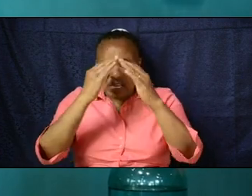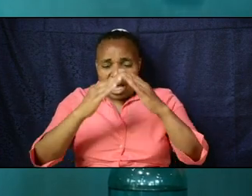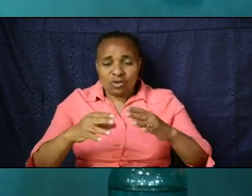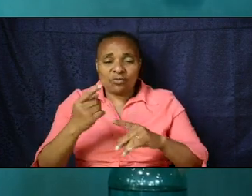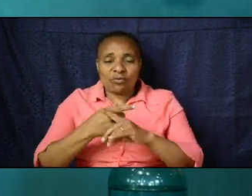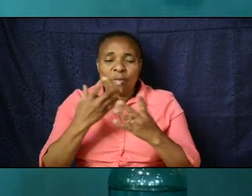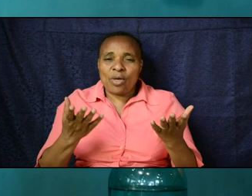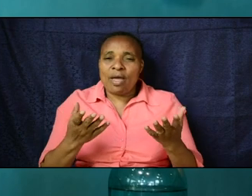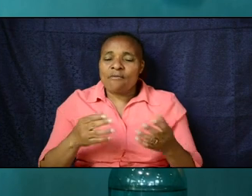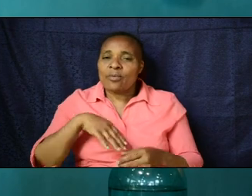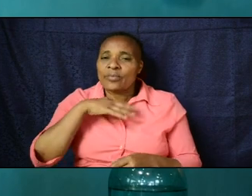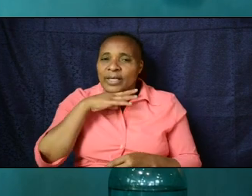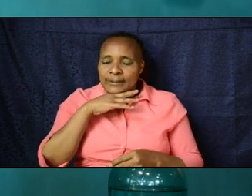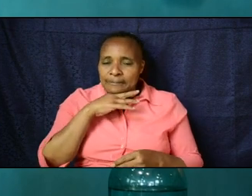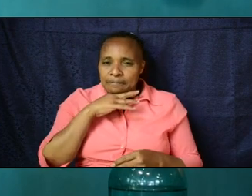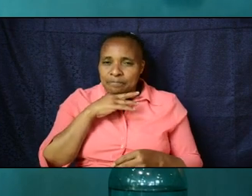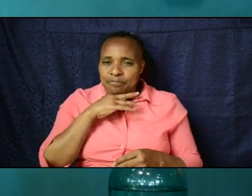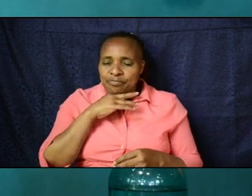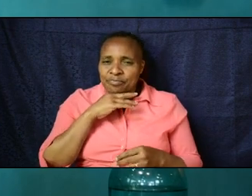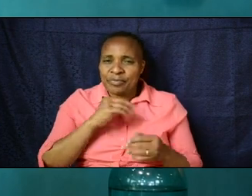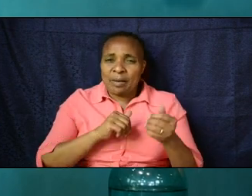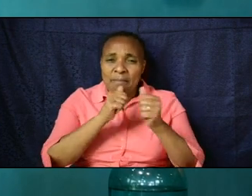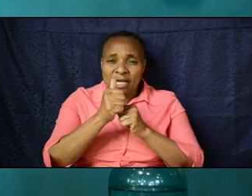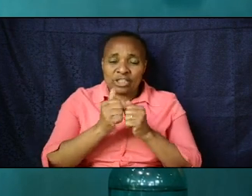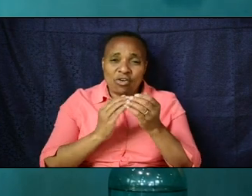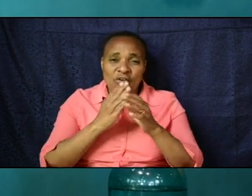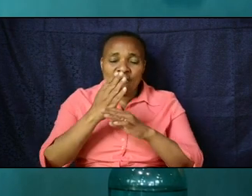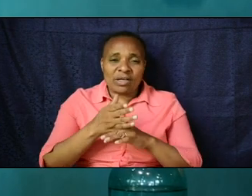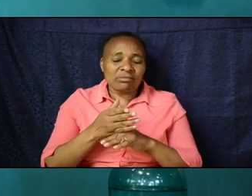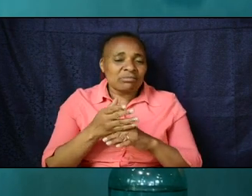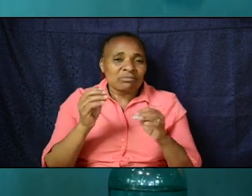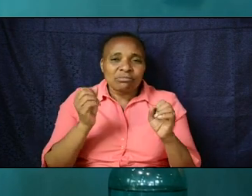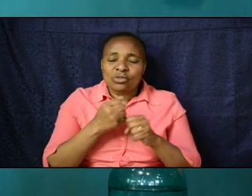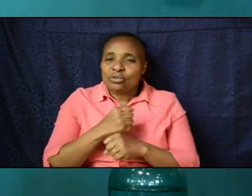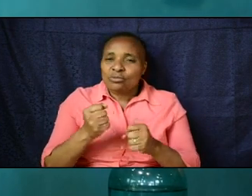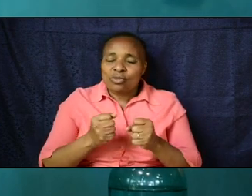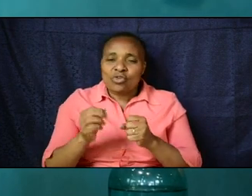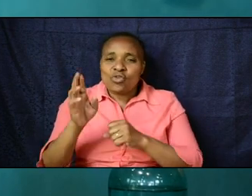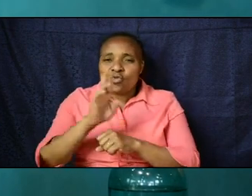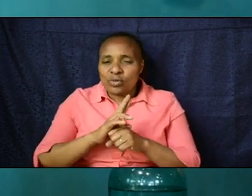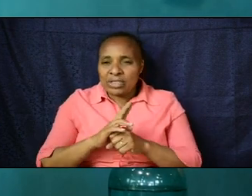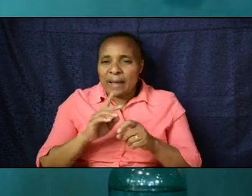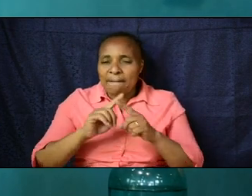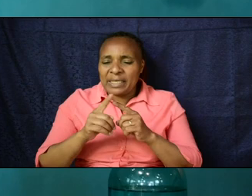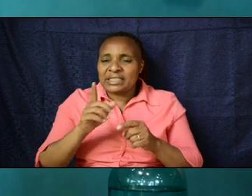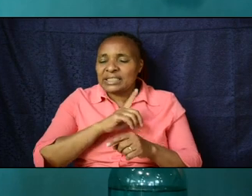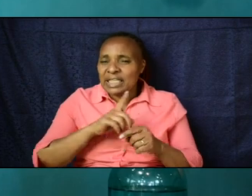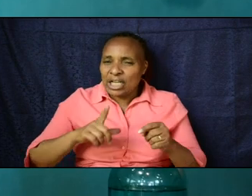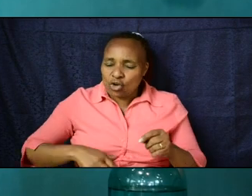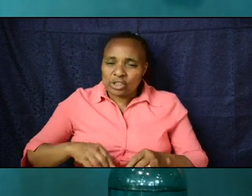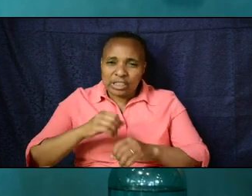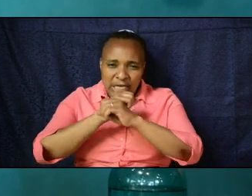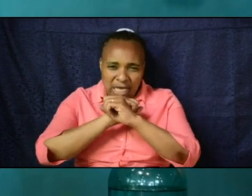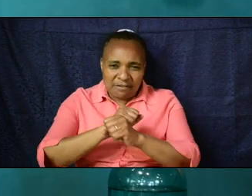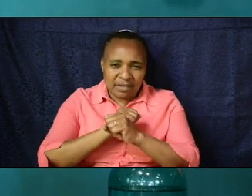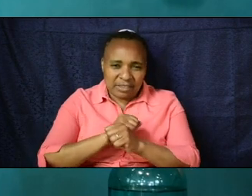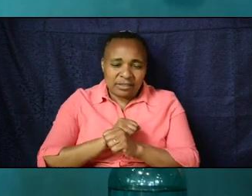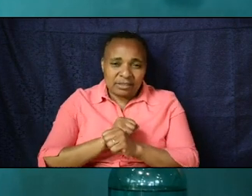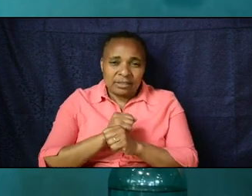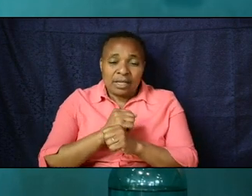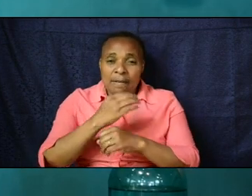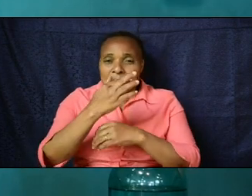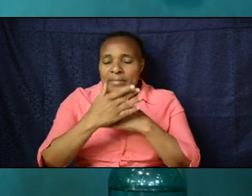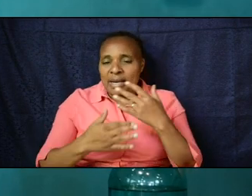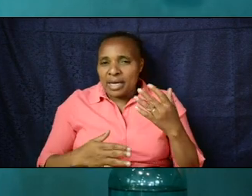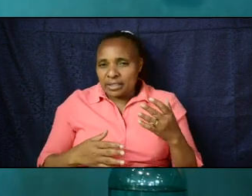death. Okay? So Passover doesn't literally mean like Passover as we're used to, but it means like the Lord shielded those houses with the blood